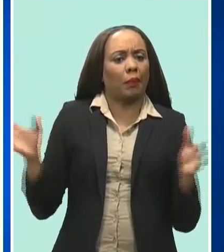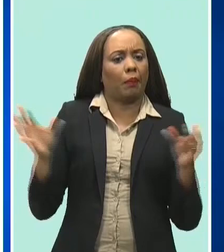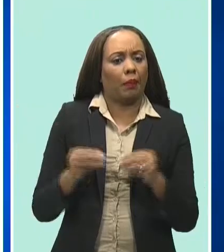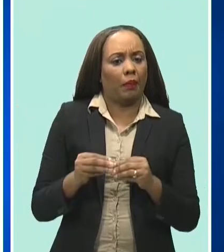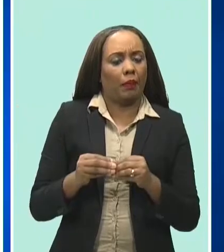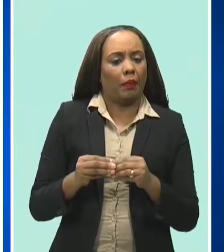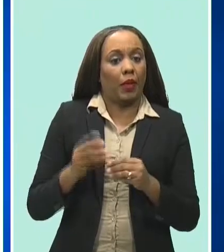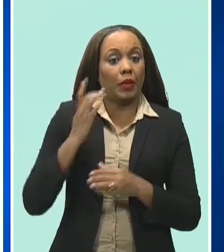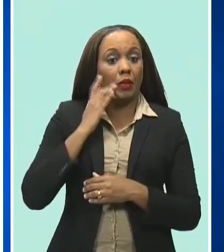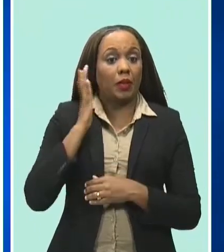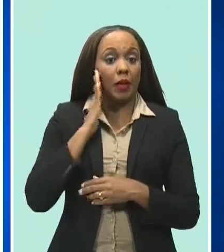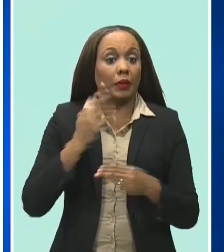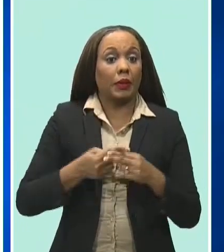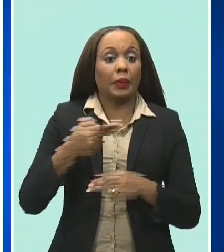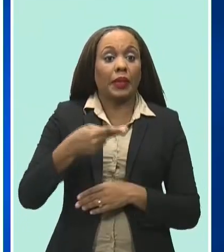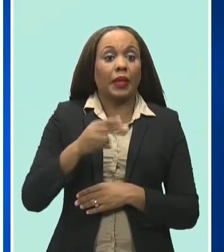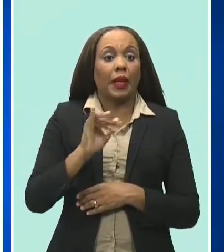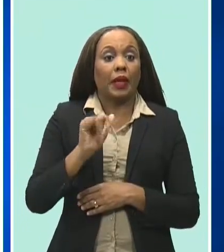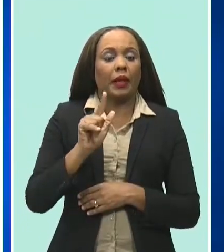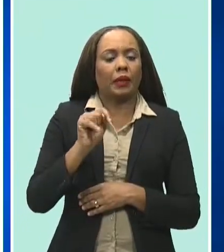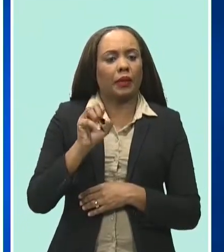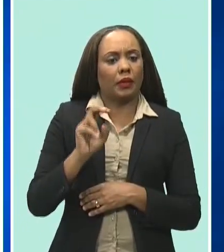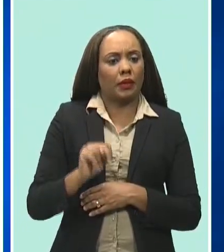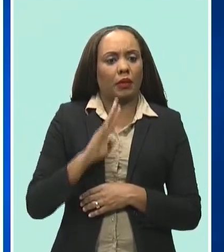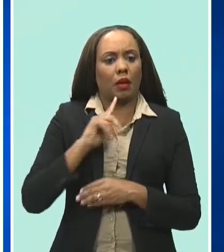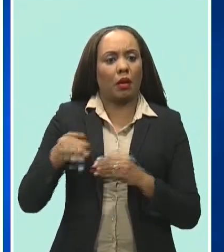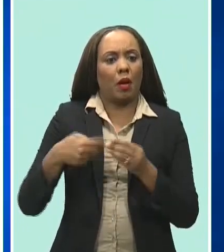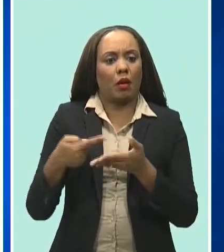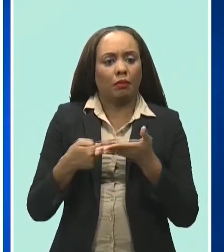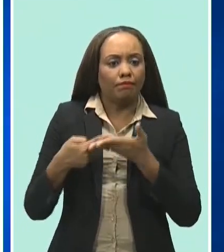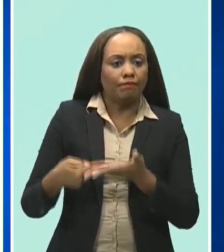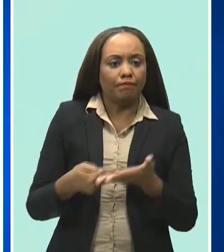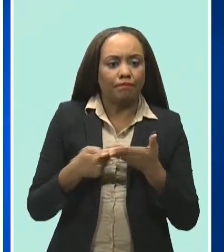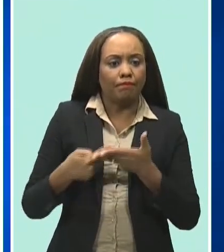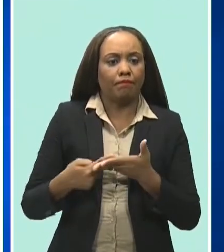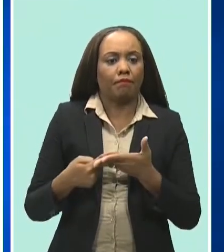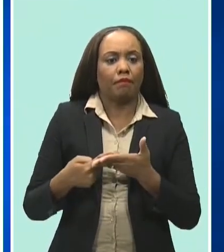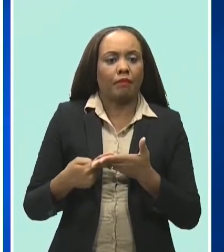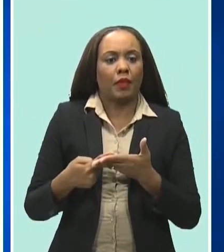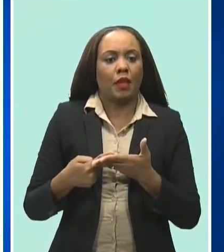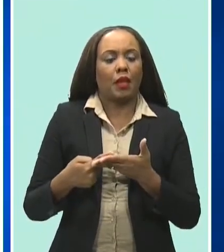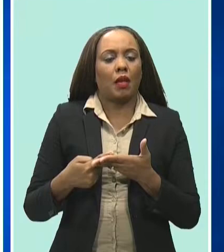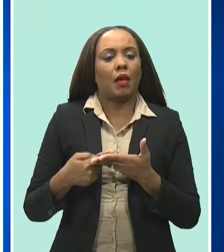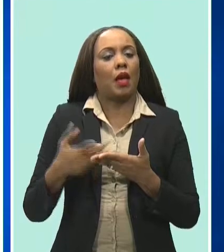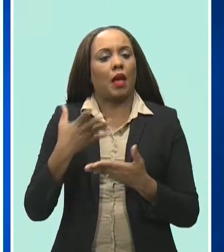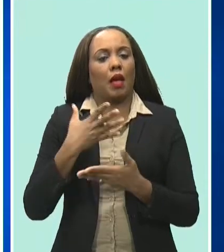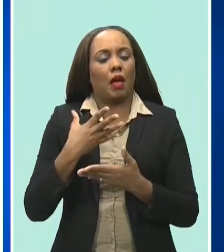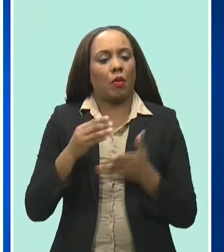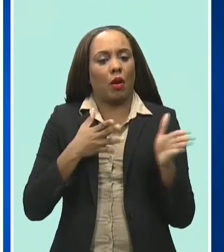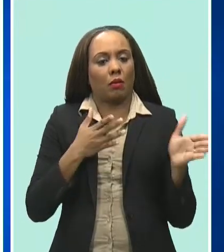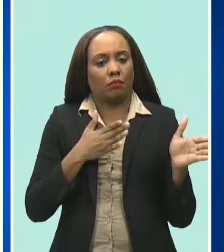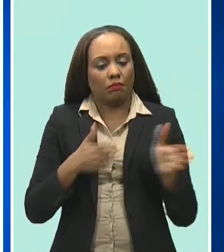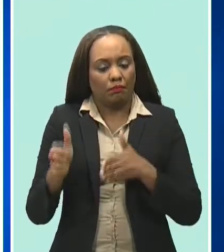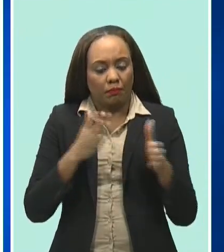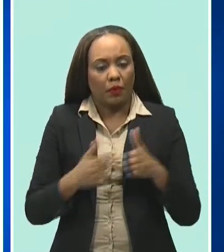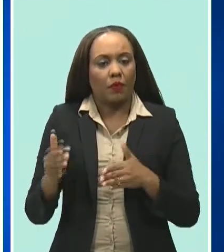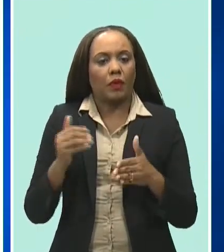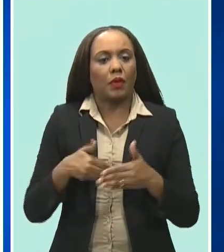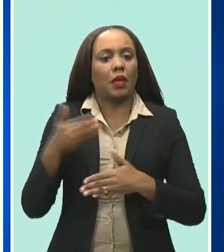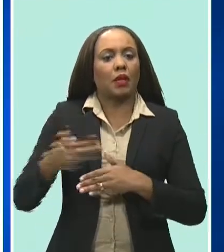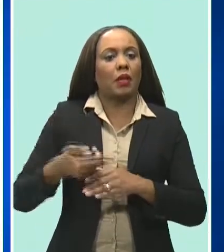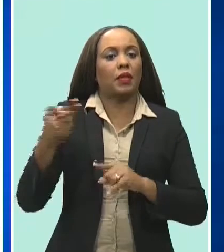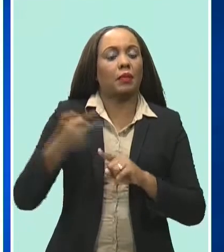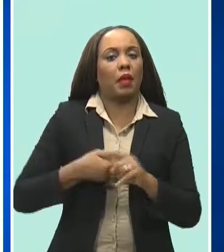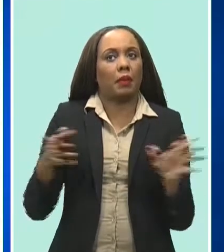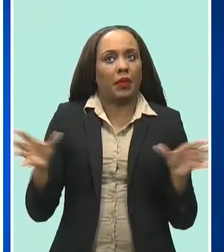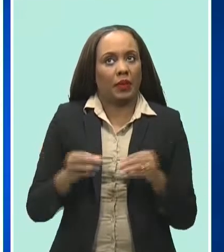Barbados Hilton to build a coordinated position on Caribbean negotiations in next month's Commission on the Status of Women.